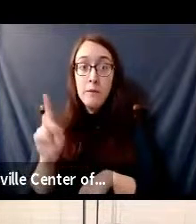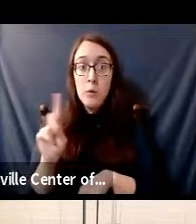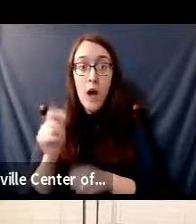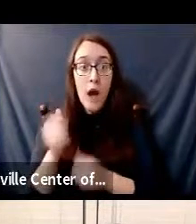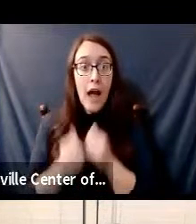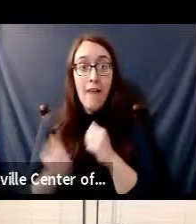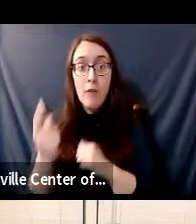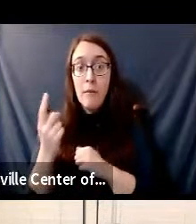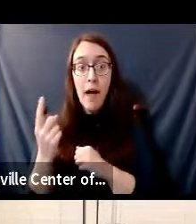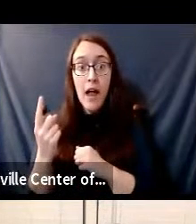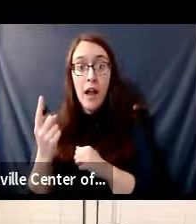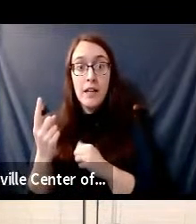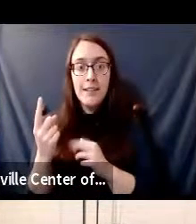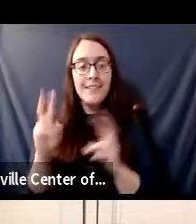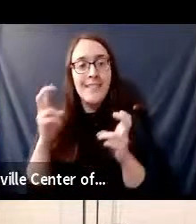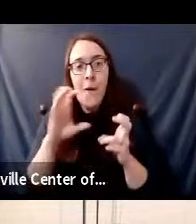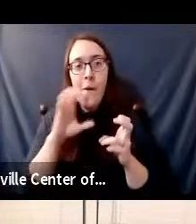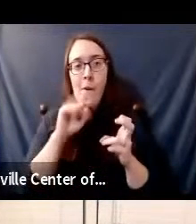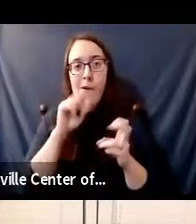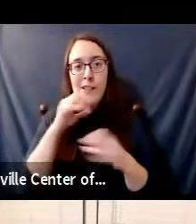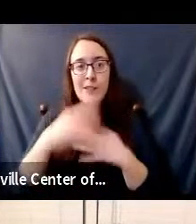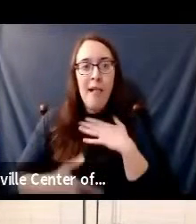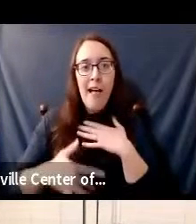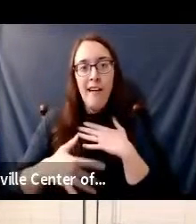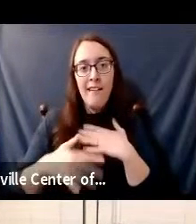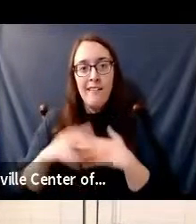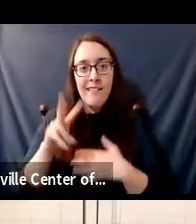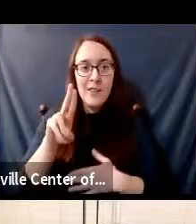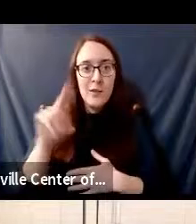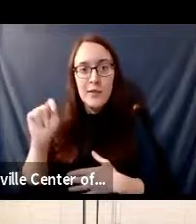everybody's blood runs orange.